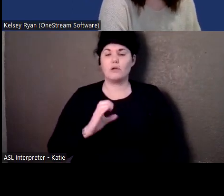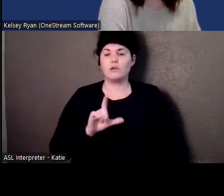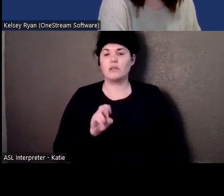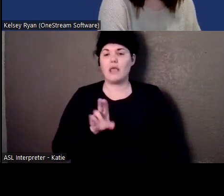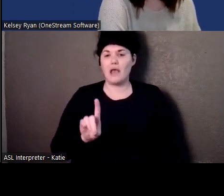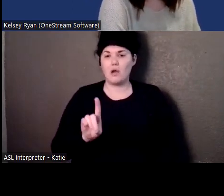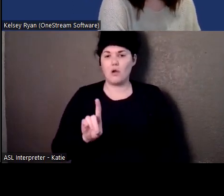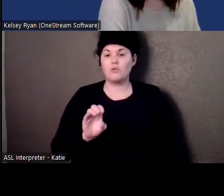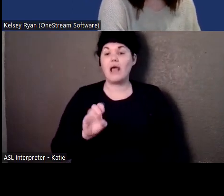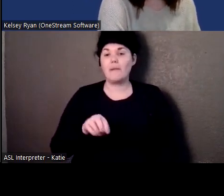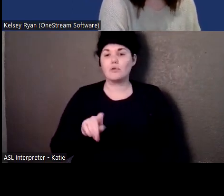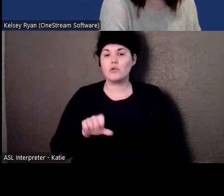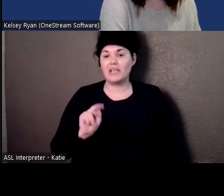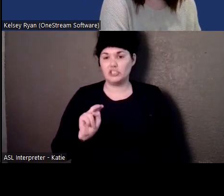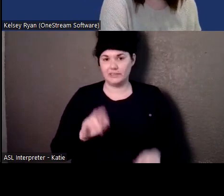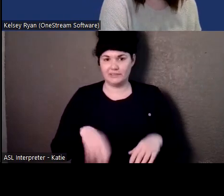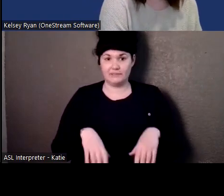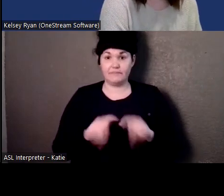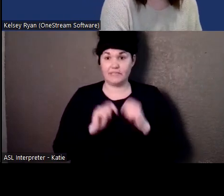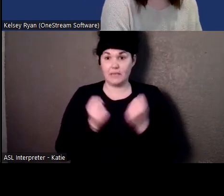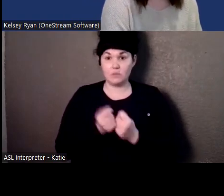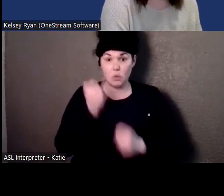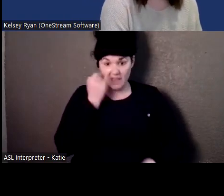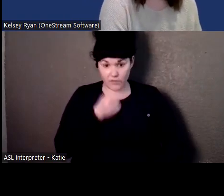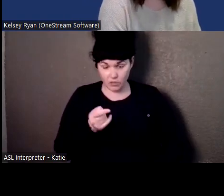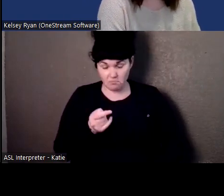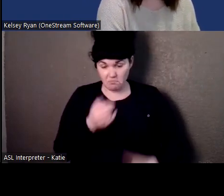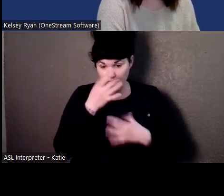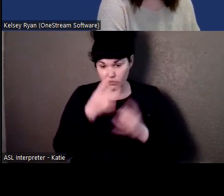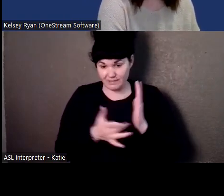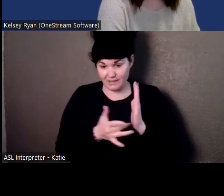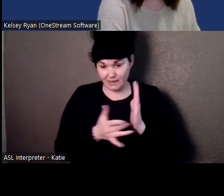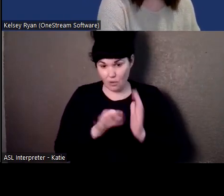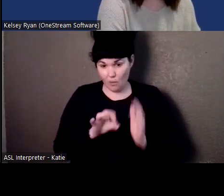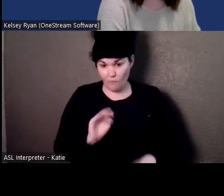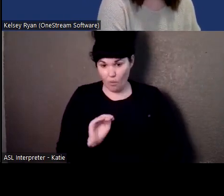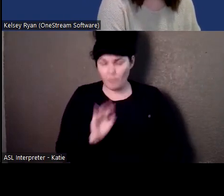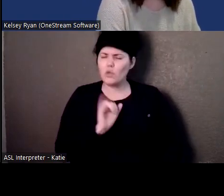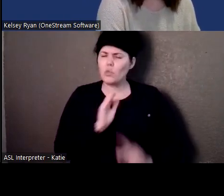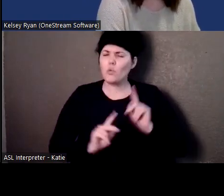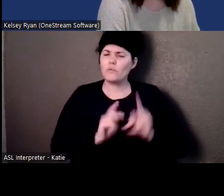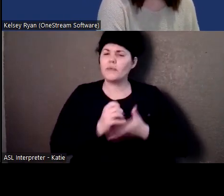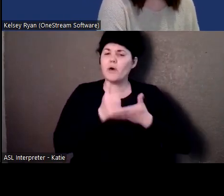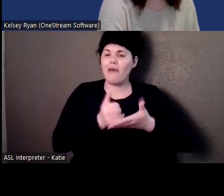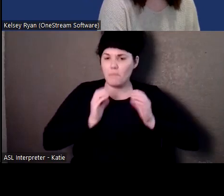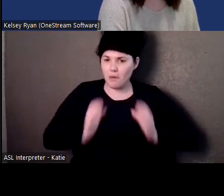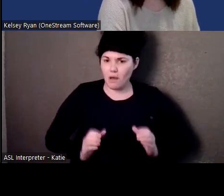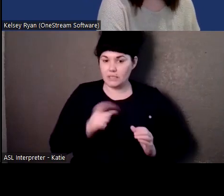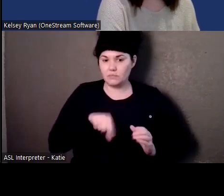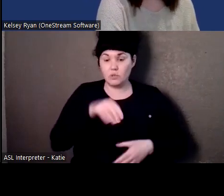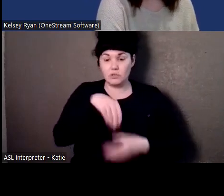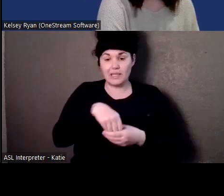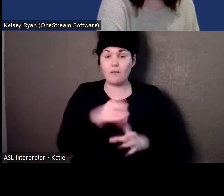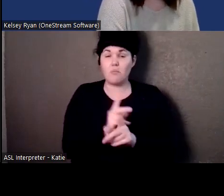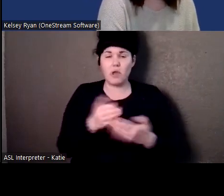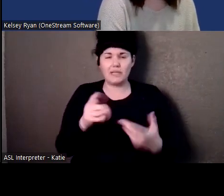So for those of you that are interested in the technical forum, right, those are individuals that are helping our customers that are within our product, specifically